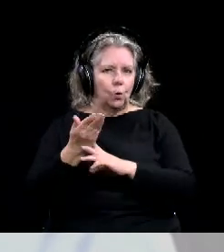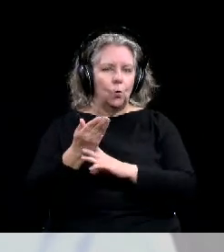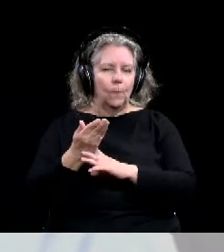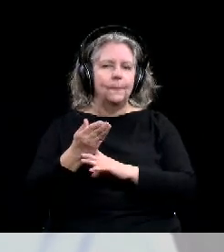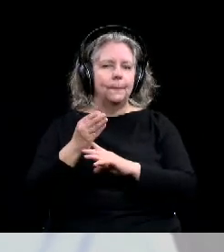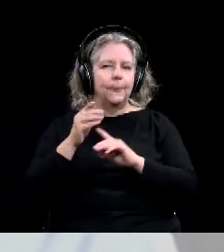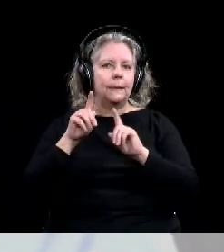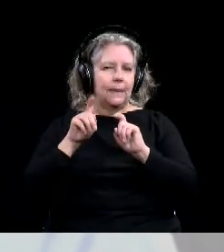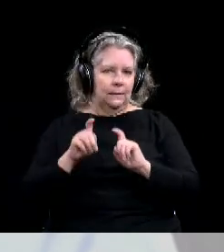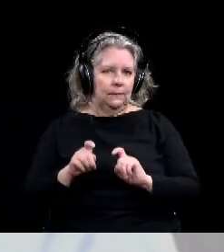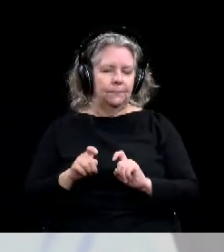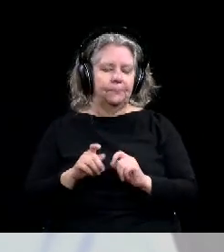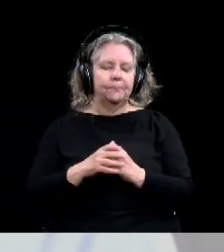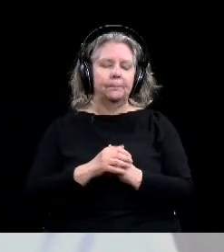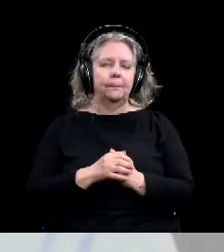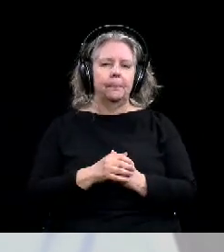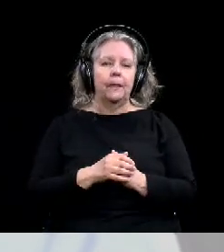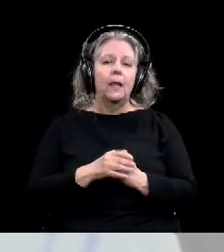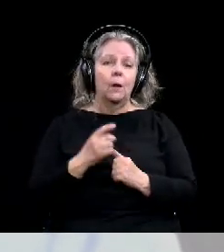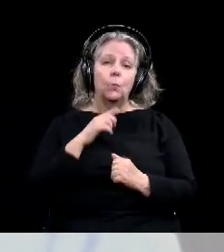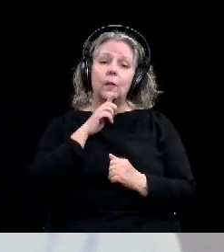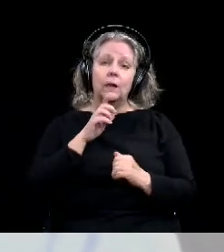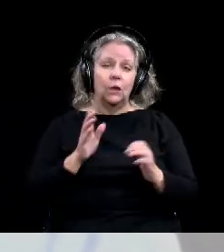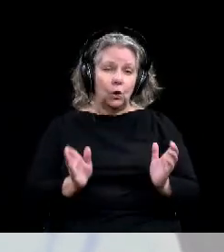with testing right now.